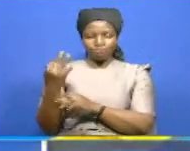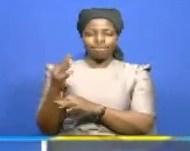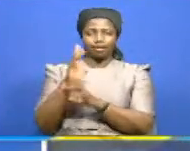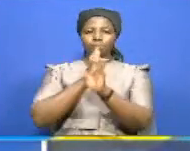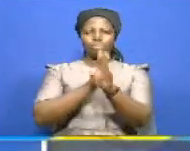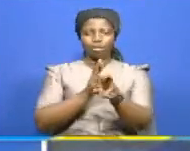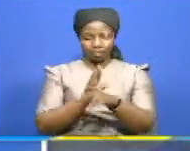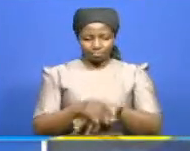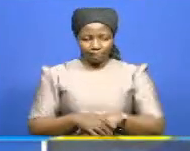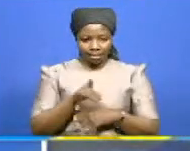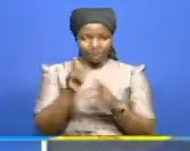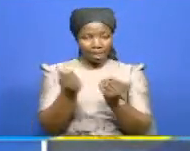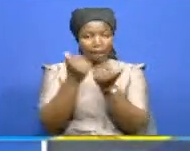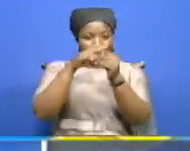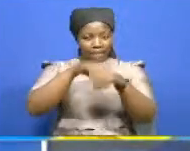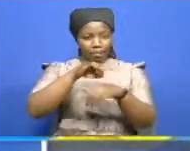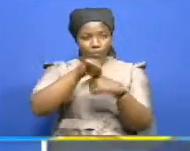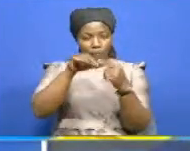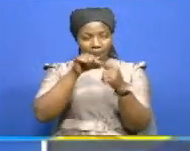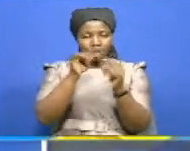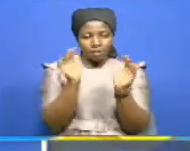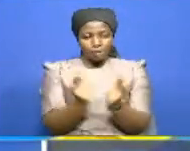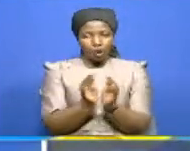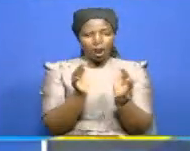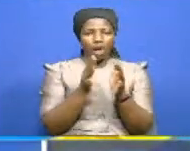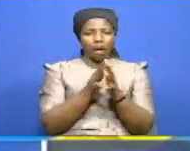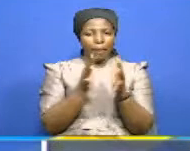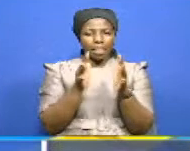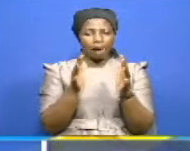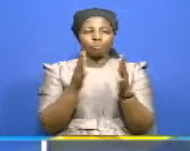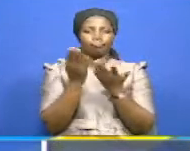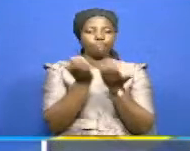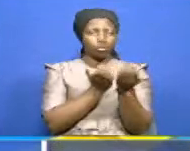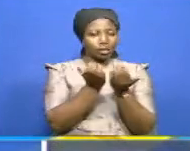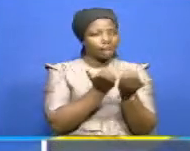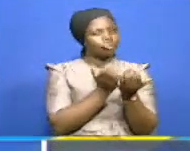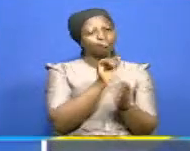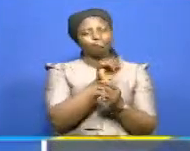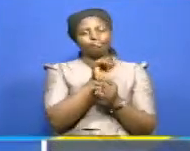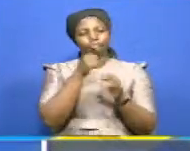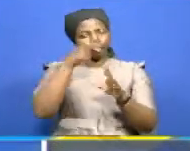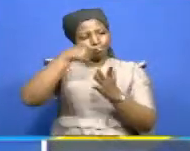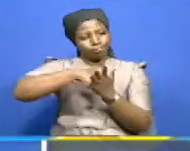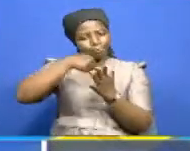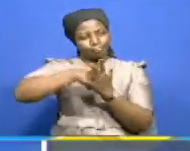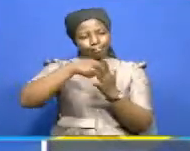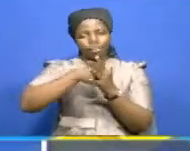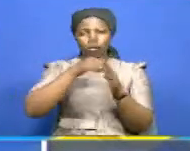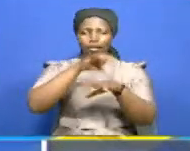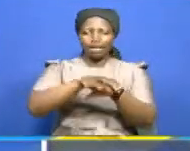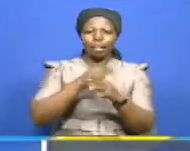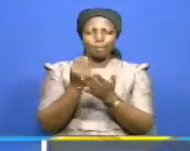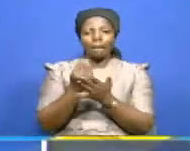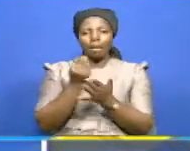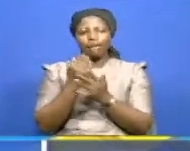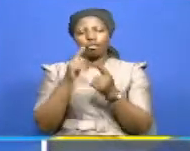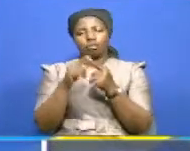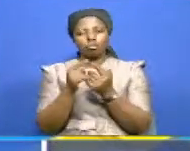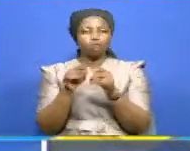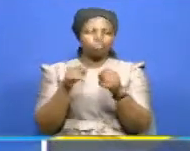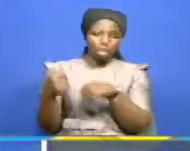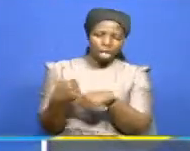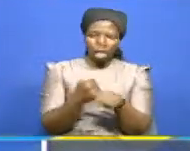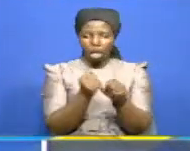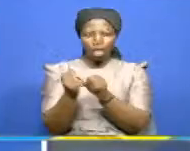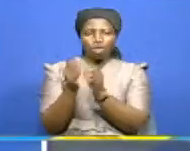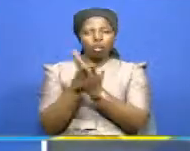Report. This comes at a time when small and medium enterprises have been struggling to access credit to navigate the harsh economic conditions